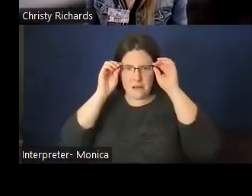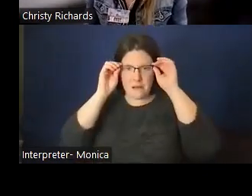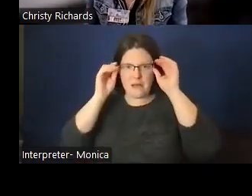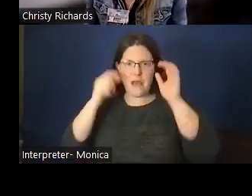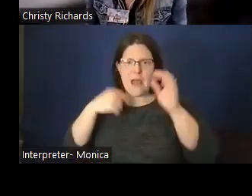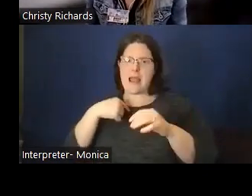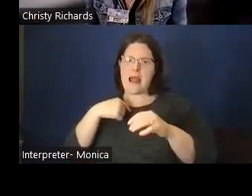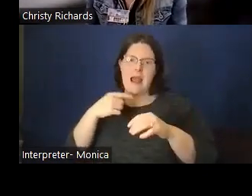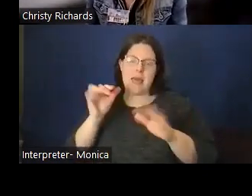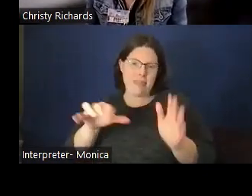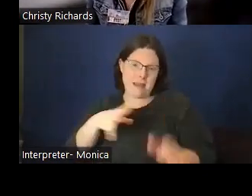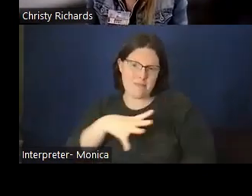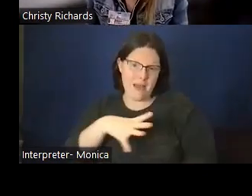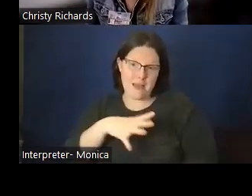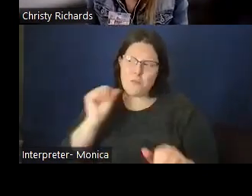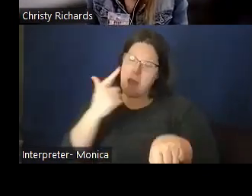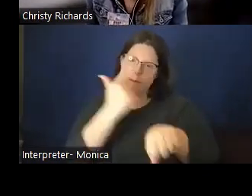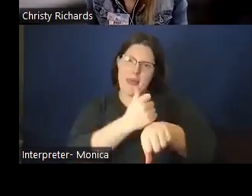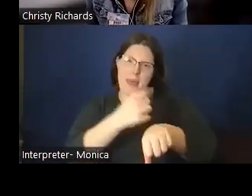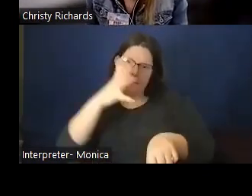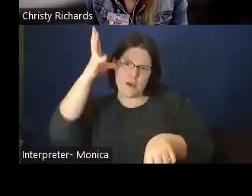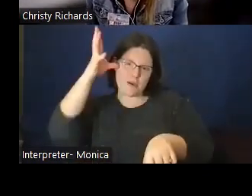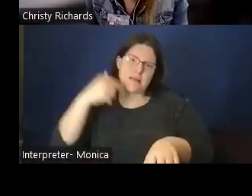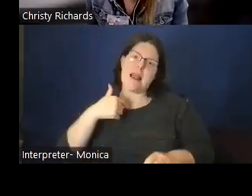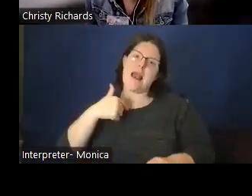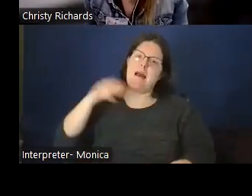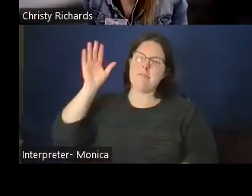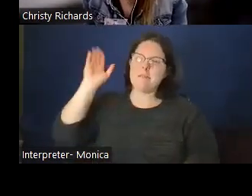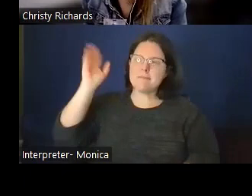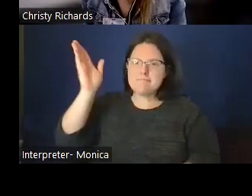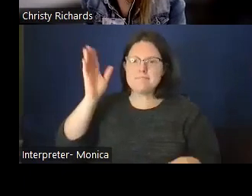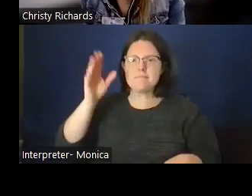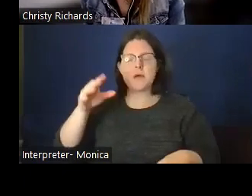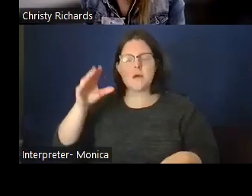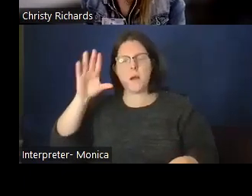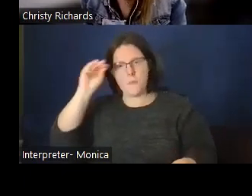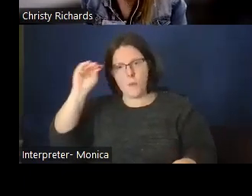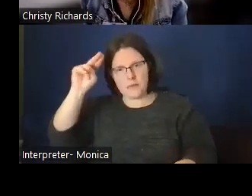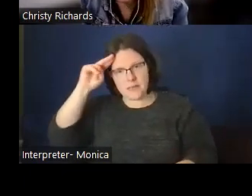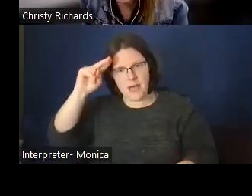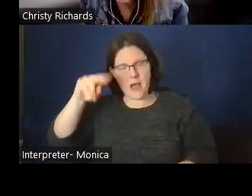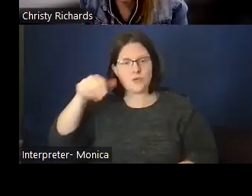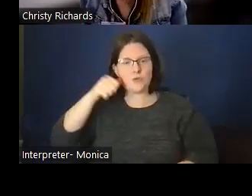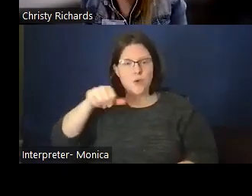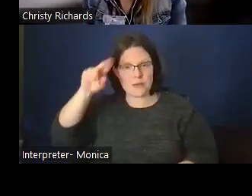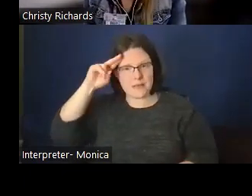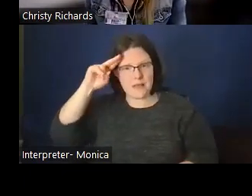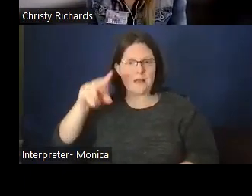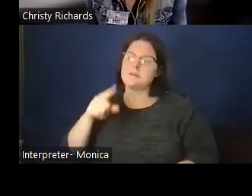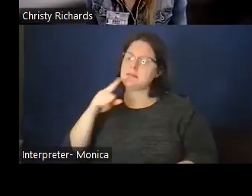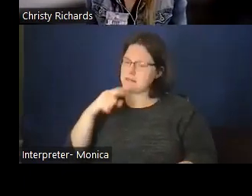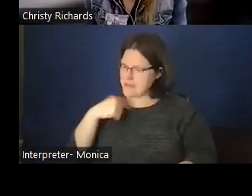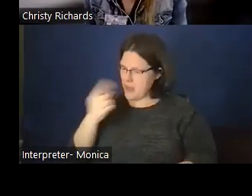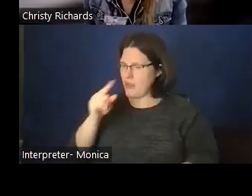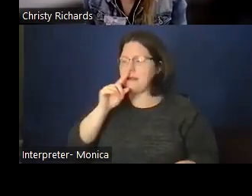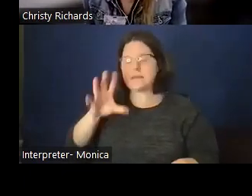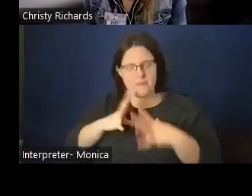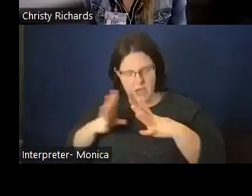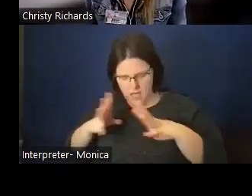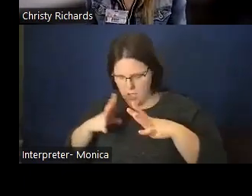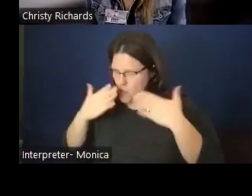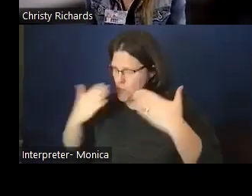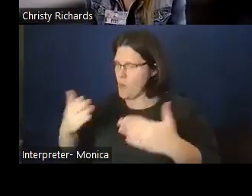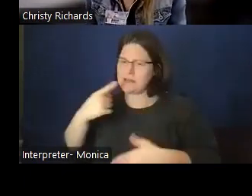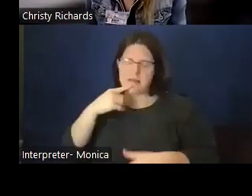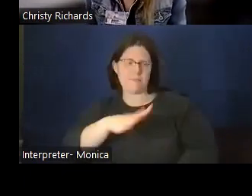many different areas with Boy Scouts and Girl Scouts, and all the parents all nod their head and say, yes, you may blame us. That's perfectly fine